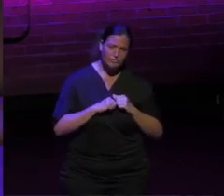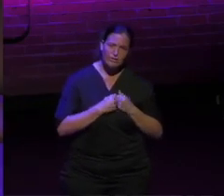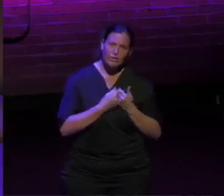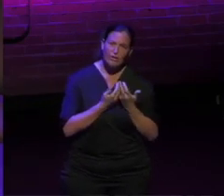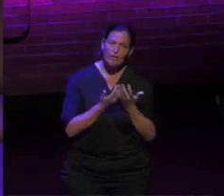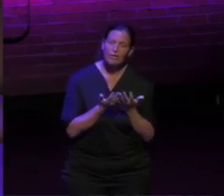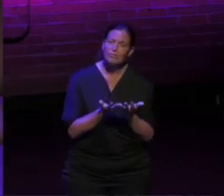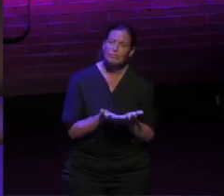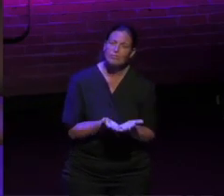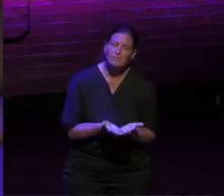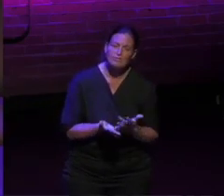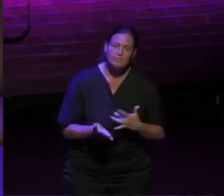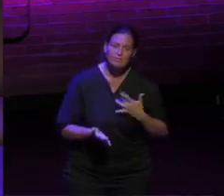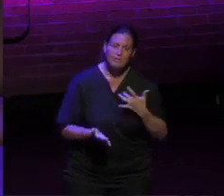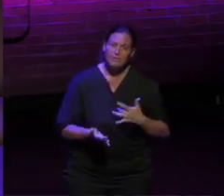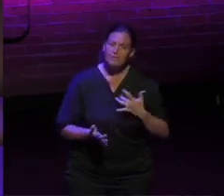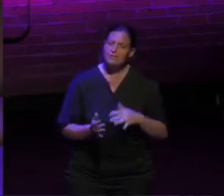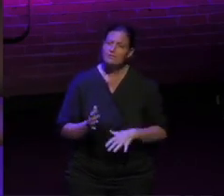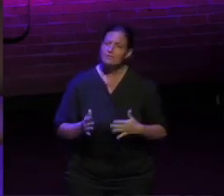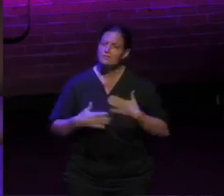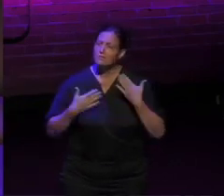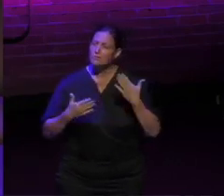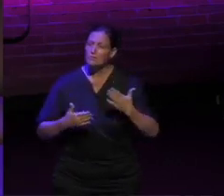find joy we've never